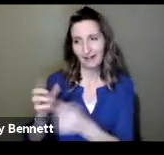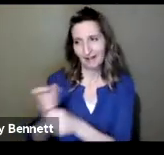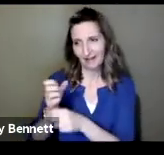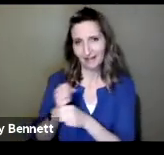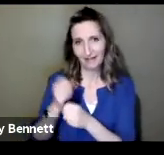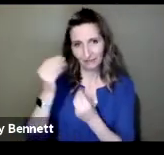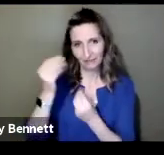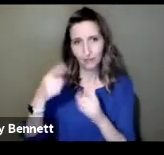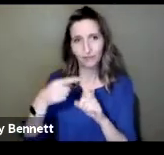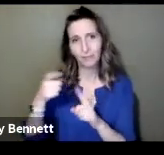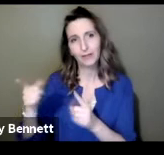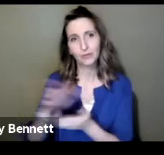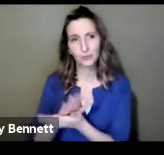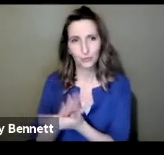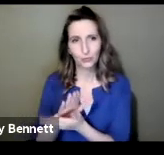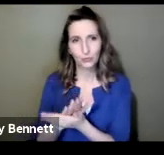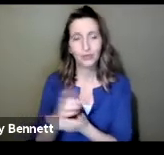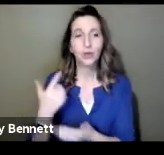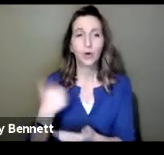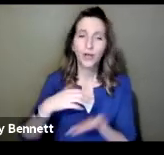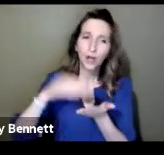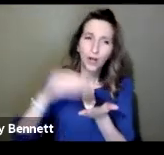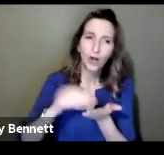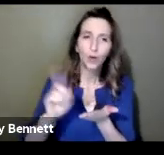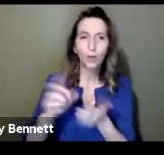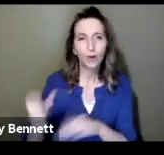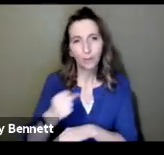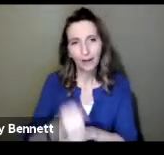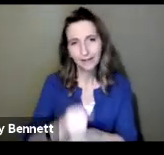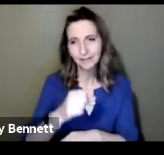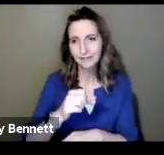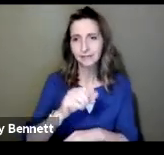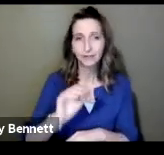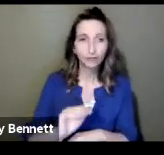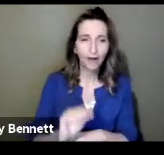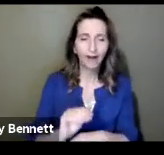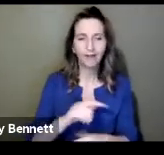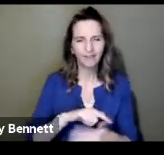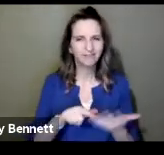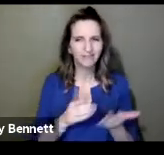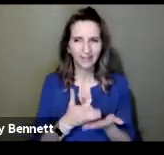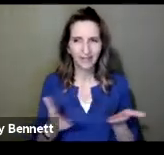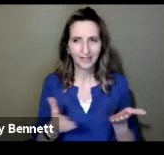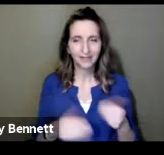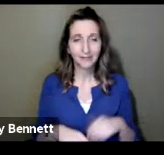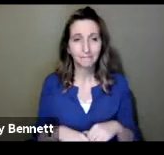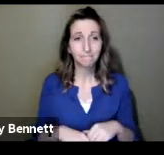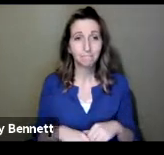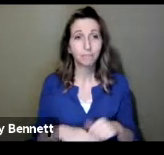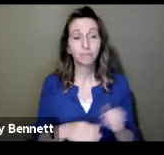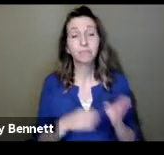is received so we can understand placement and things of that. Um, is there a cost to